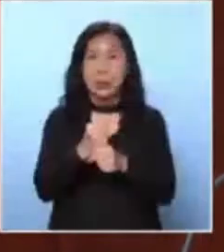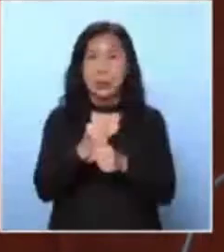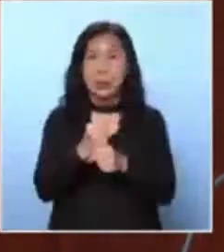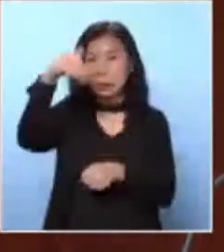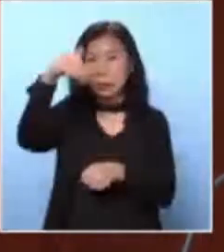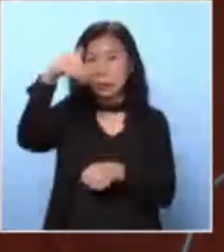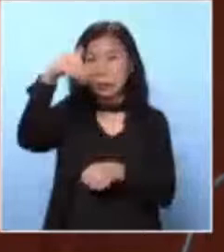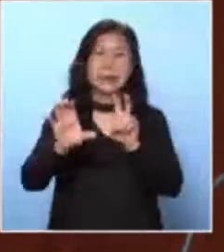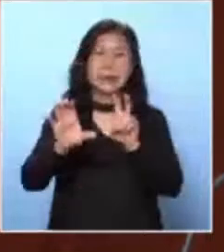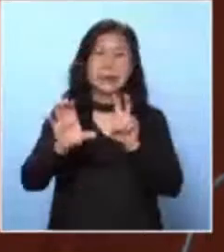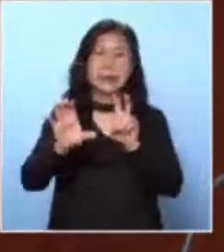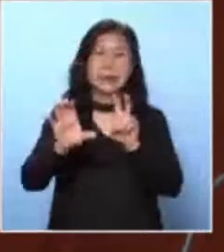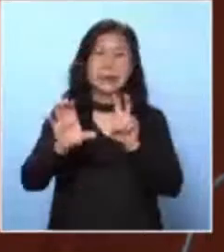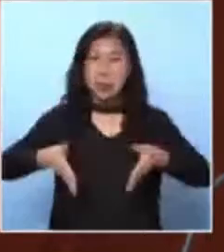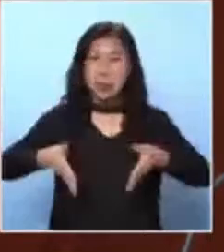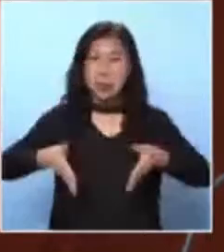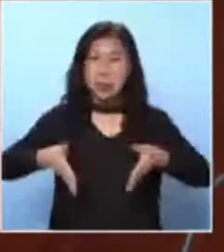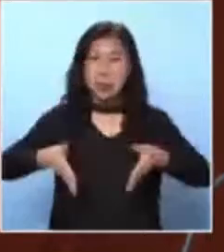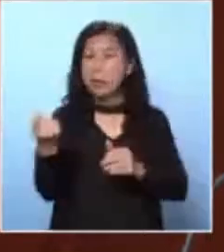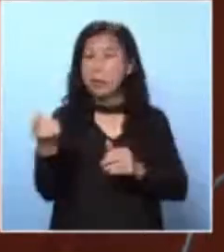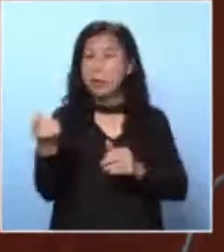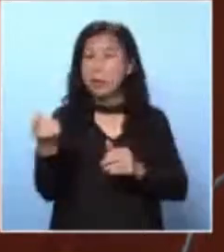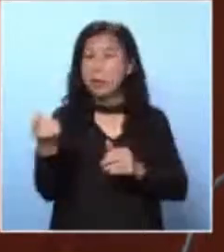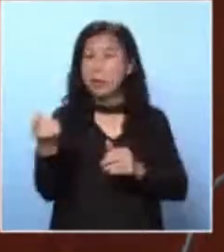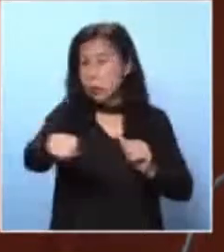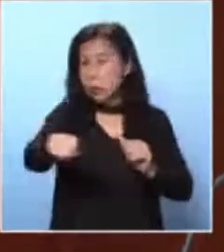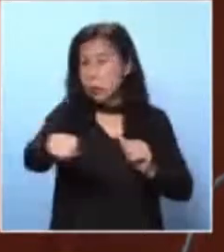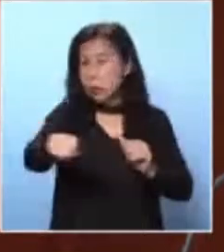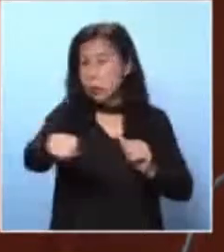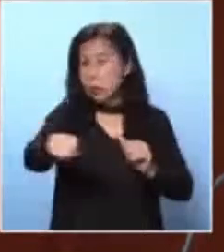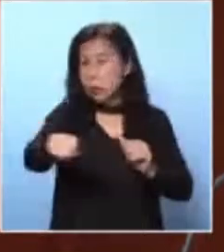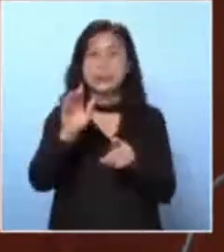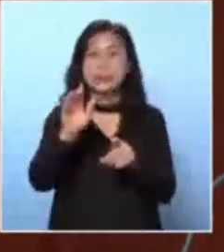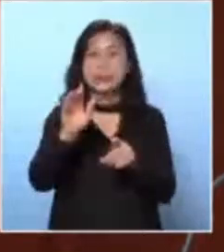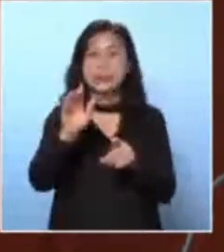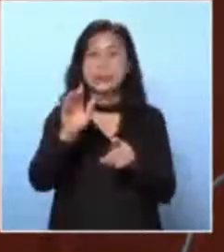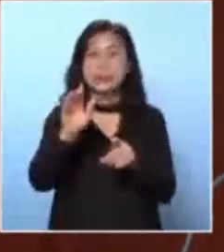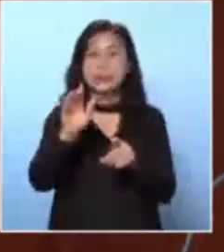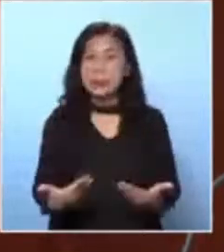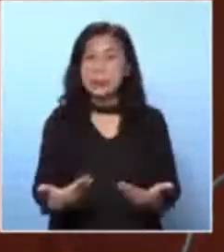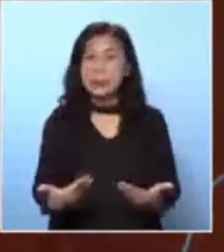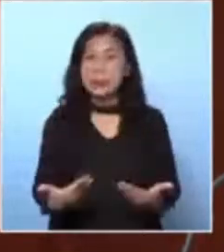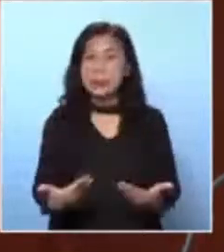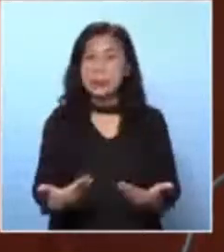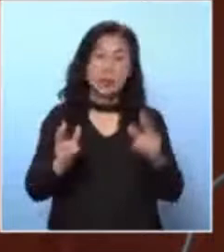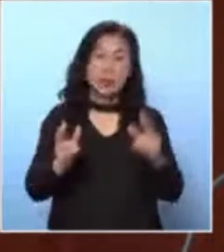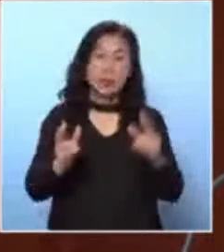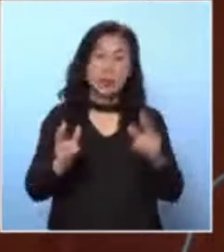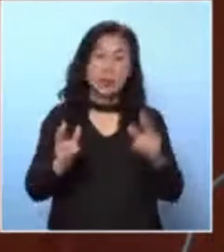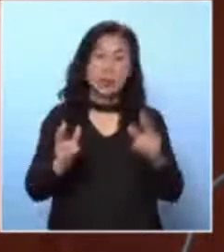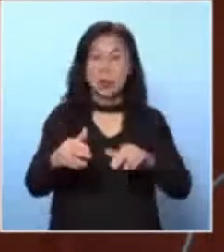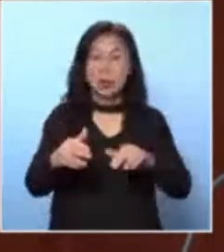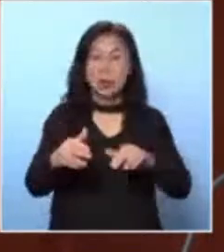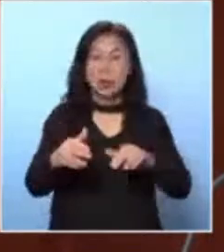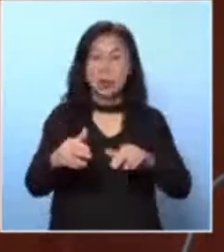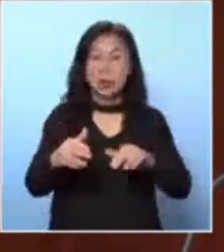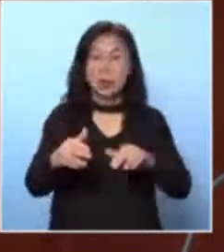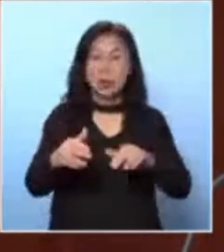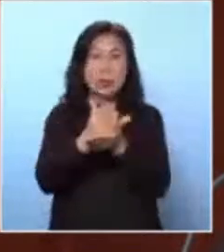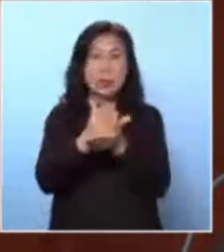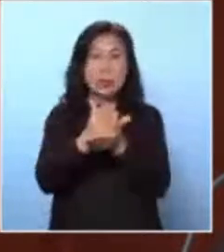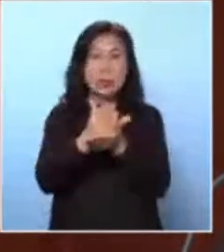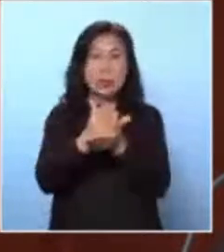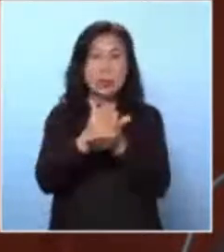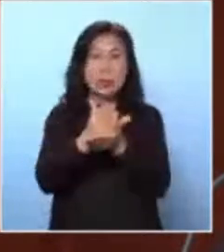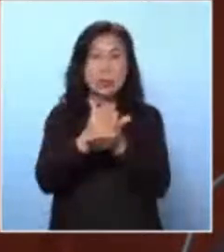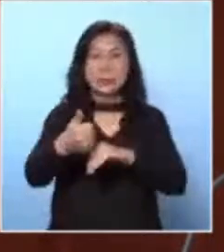Sai Sha Road Garden for launching a pilot project on modern urban farming, introducing the concept